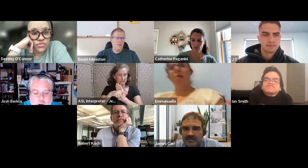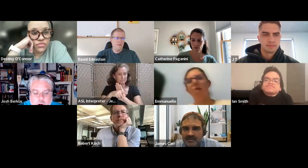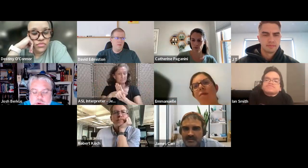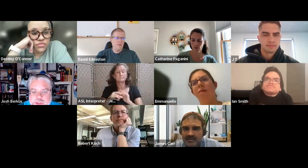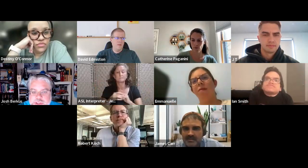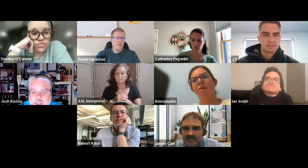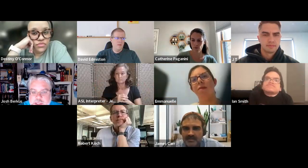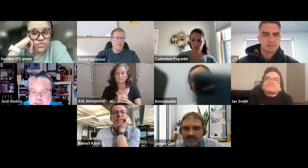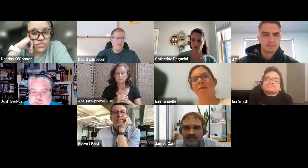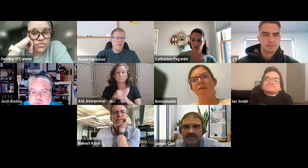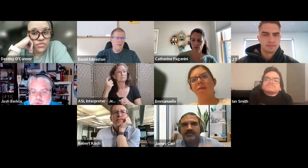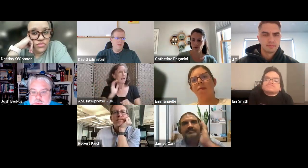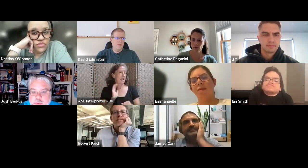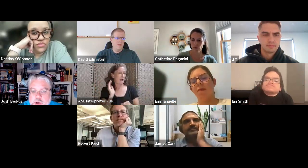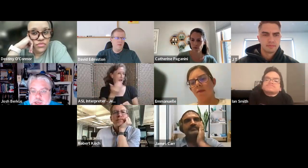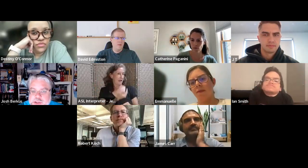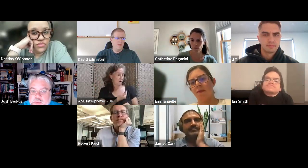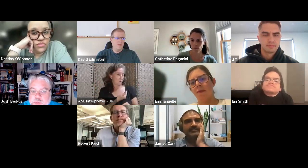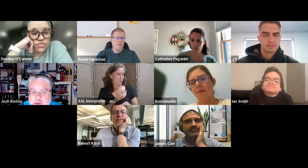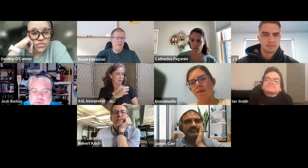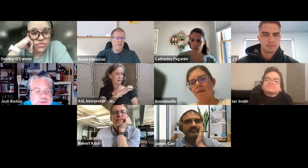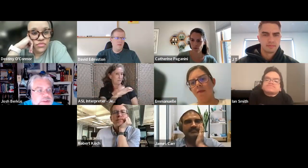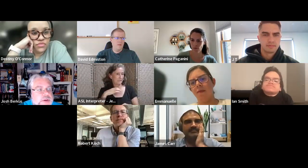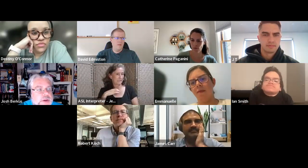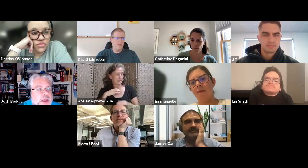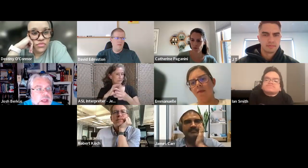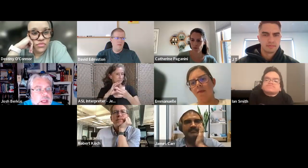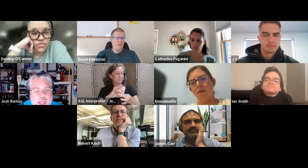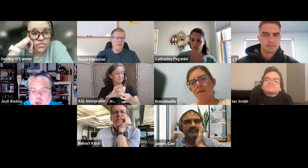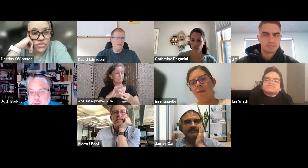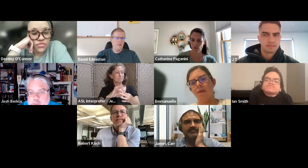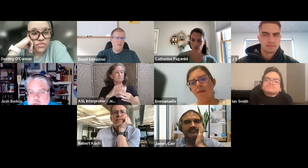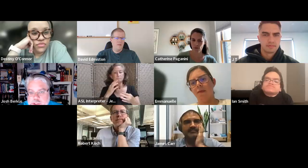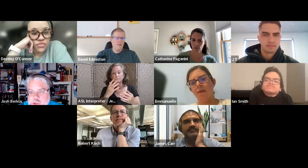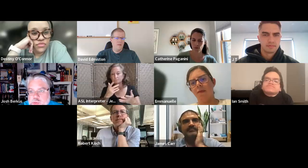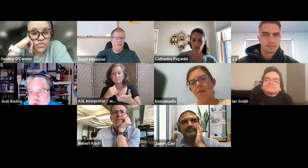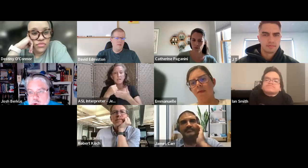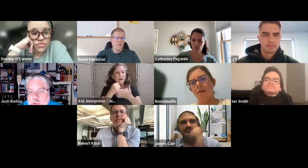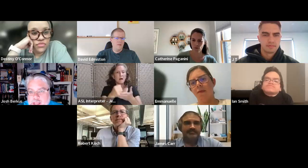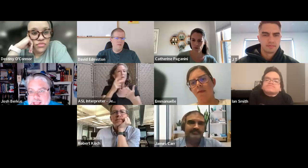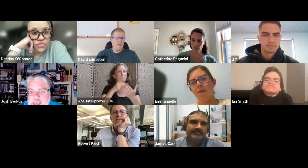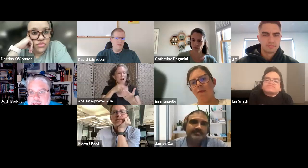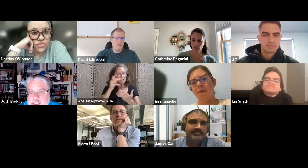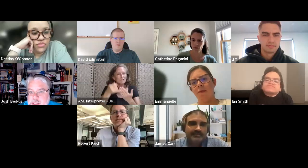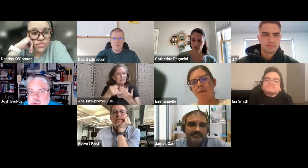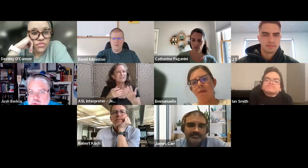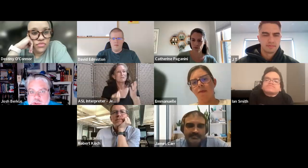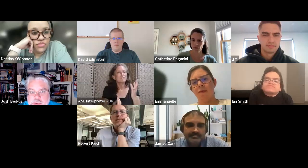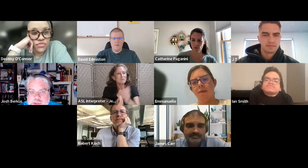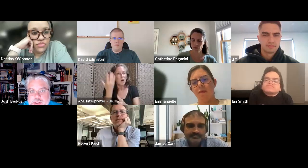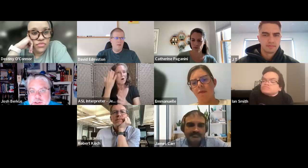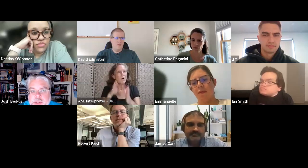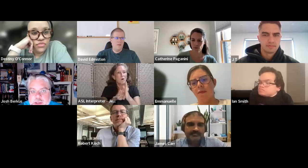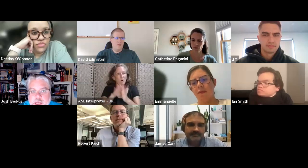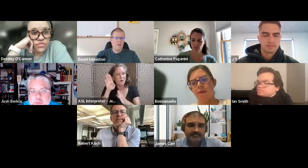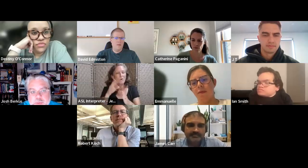And ours is organized around helping projects grow and get